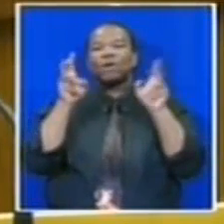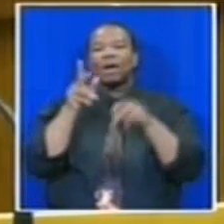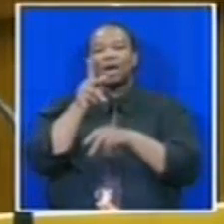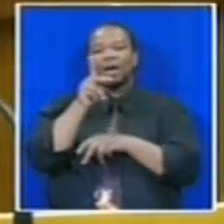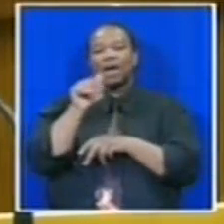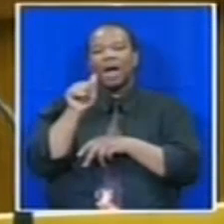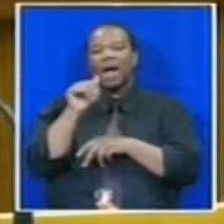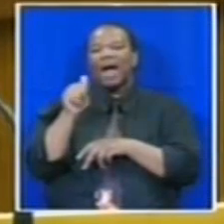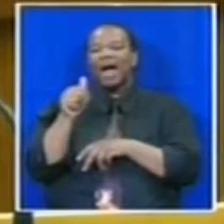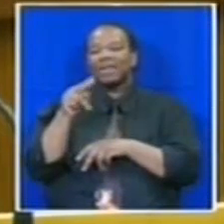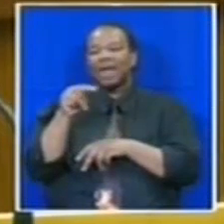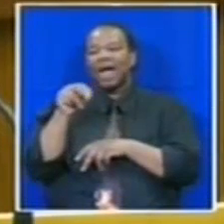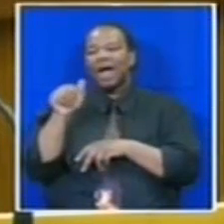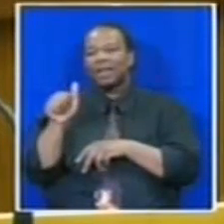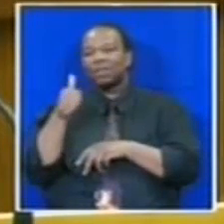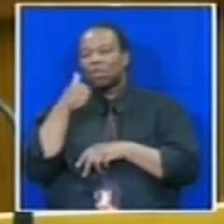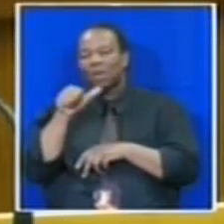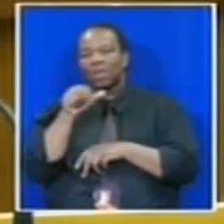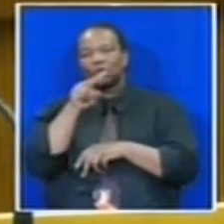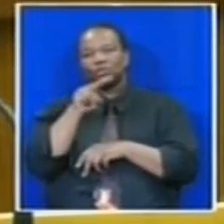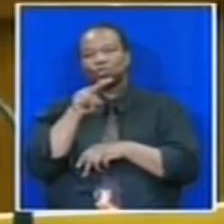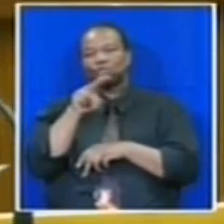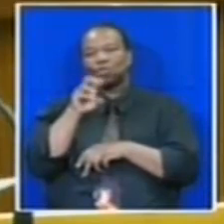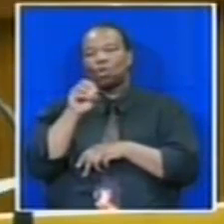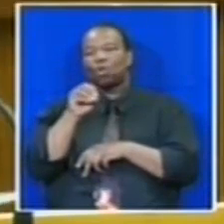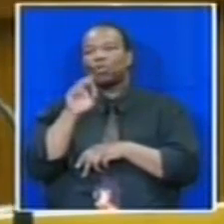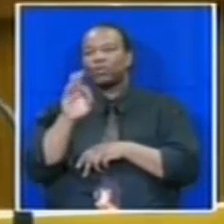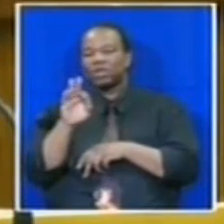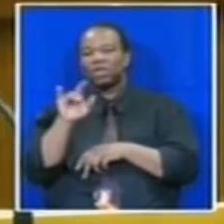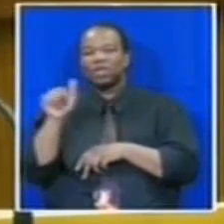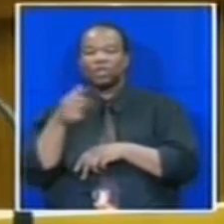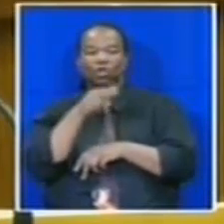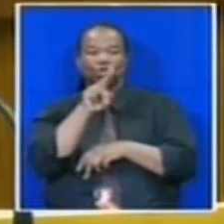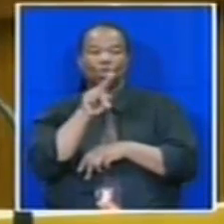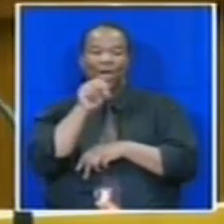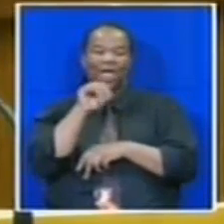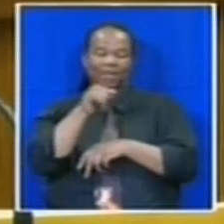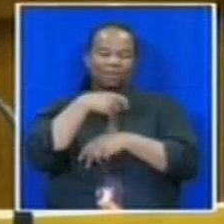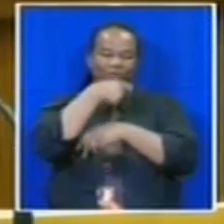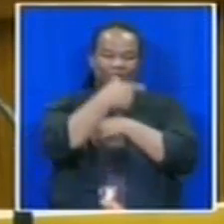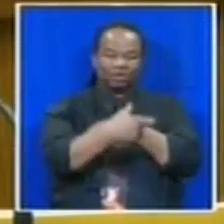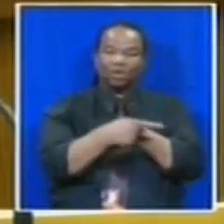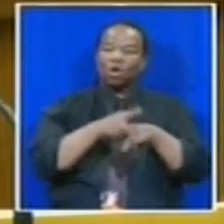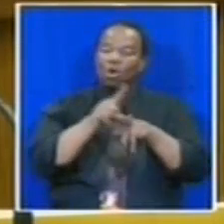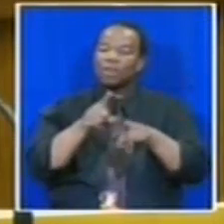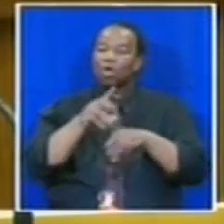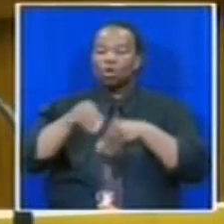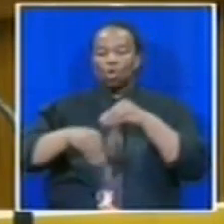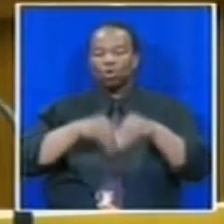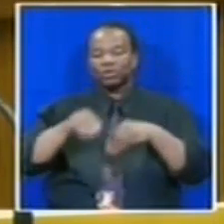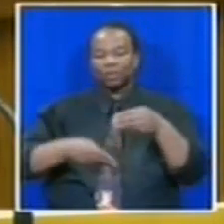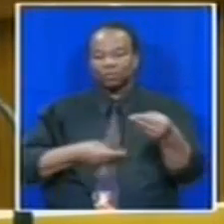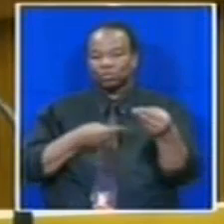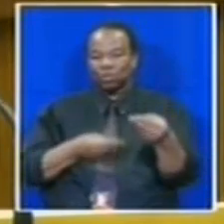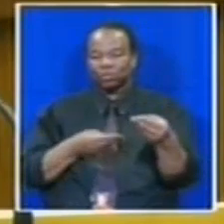in a foreword to the 2003 United National Convention Against Corruption document. And in